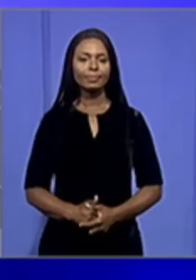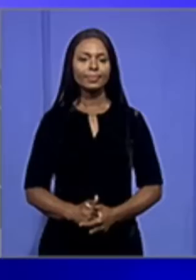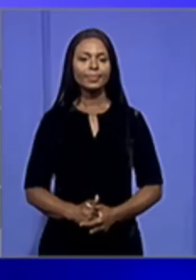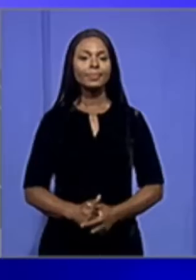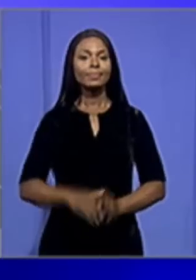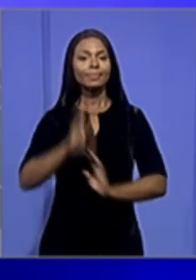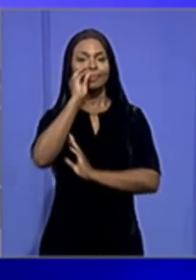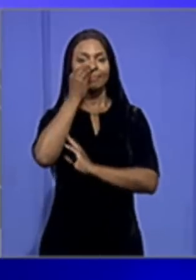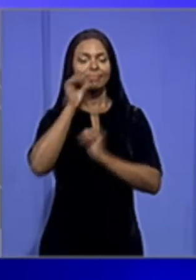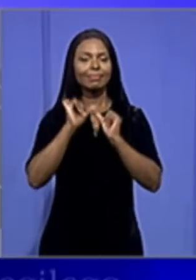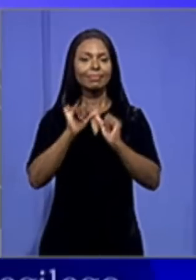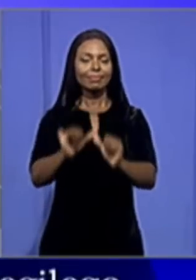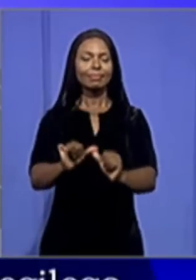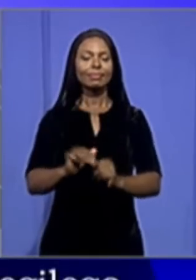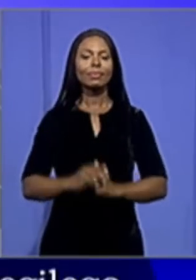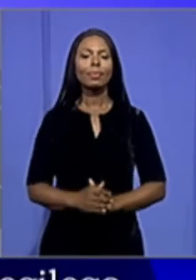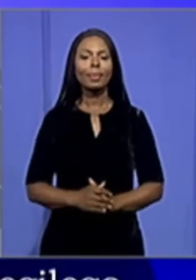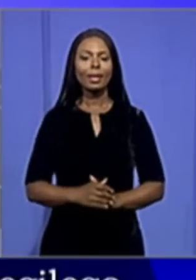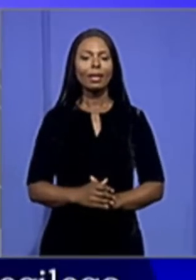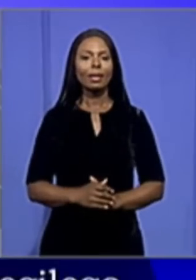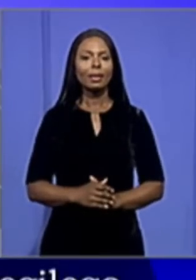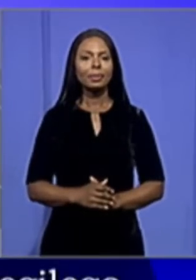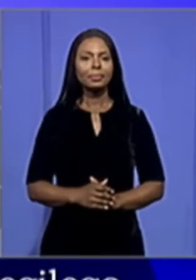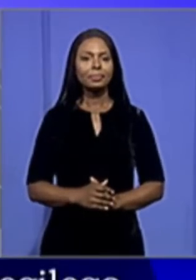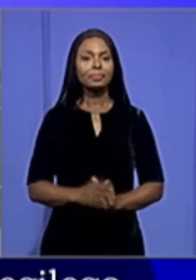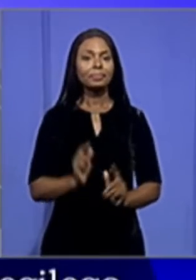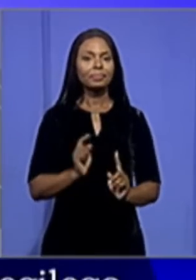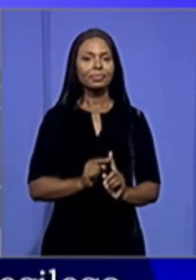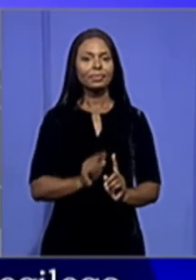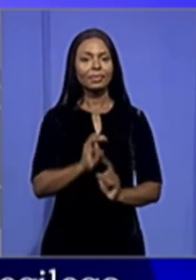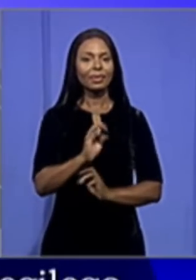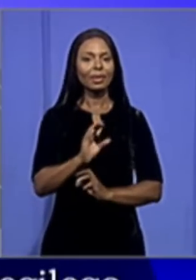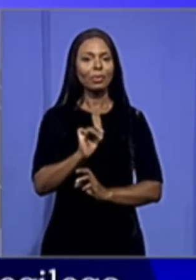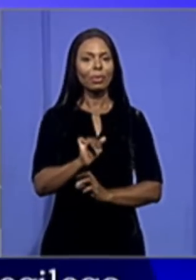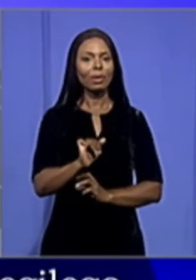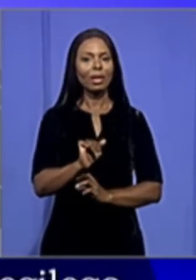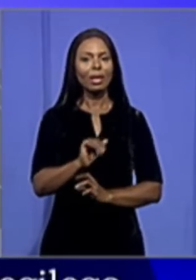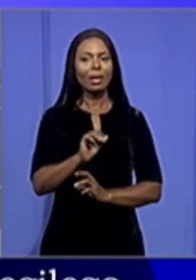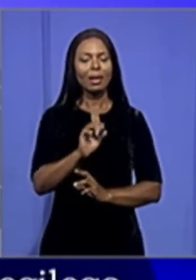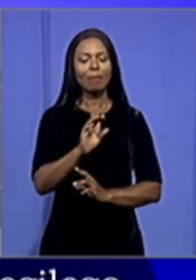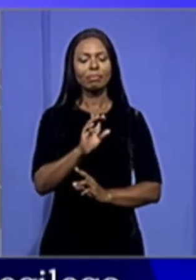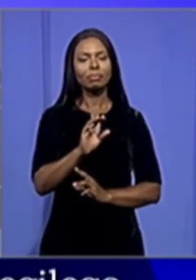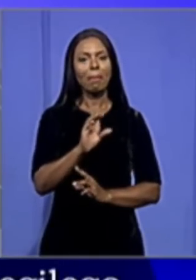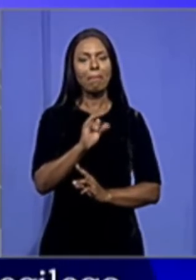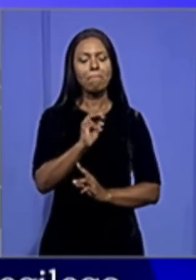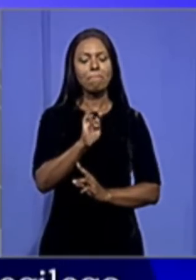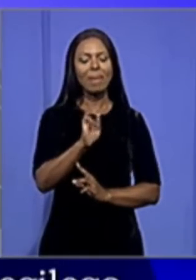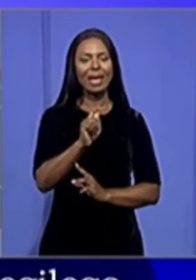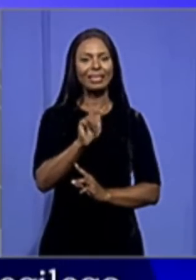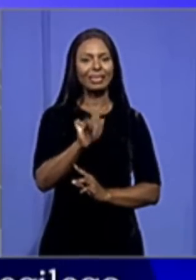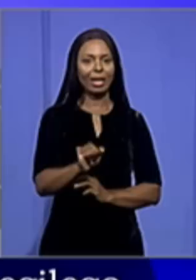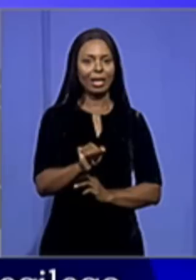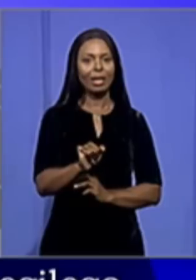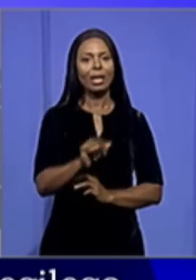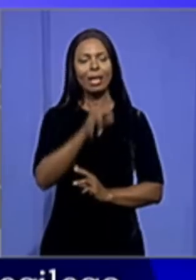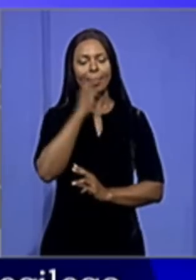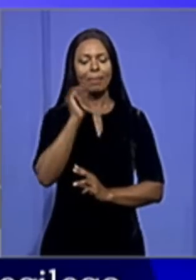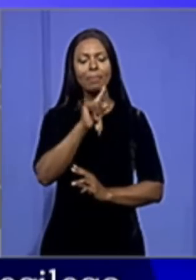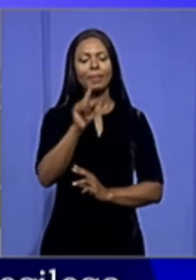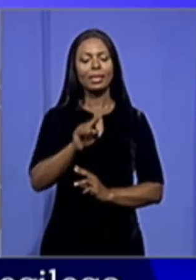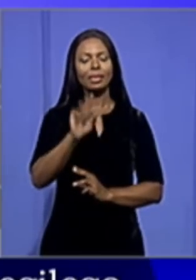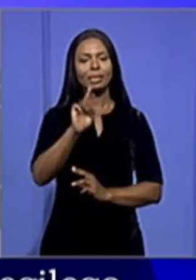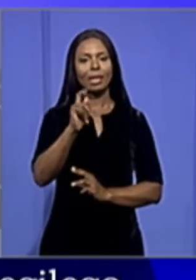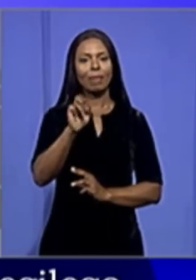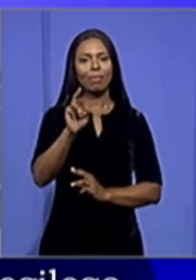Ditaba di tšwela pele. Mohlankedi phetiši wa Meta Mark Zuckerberg o kgopetše tshwarelo go malapa theeletšong